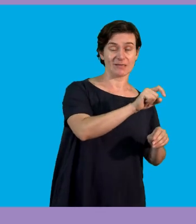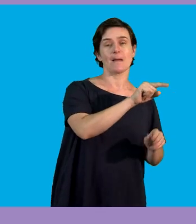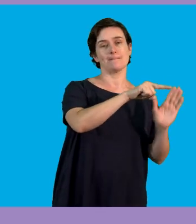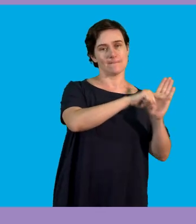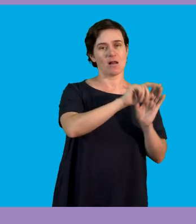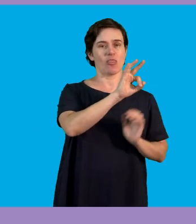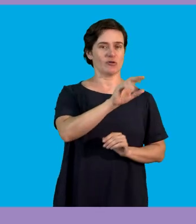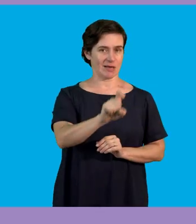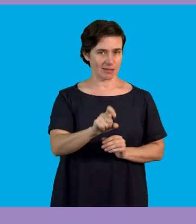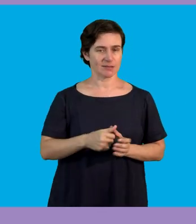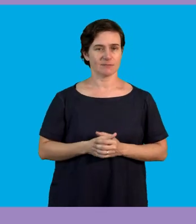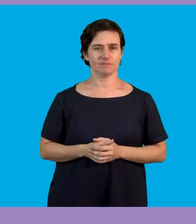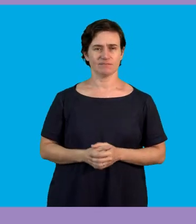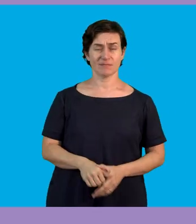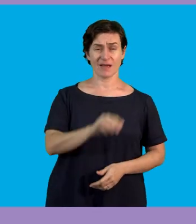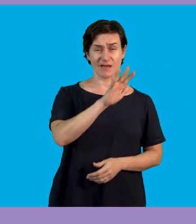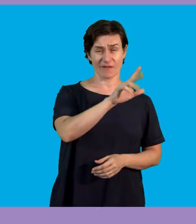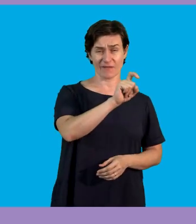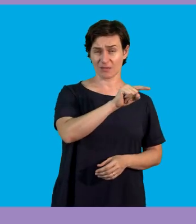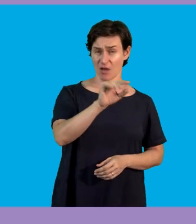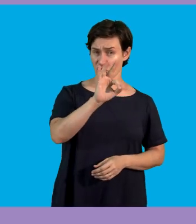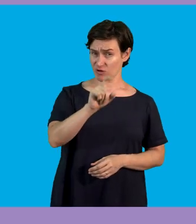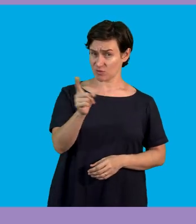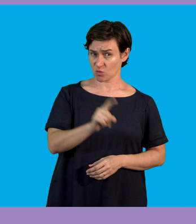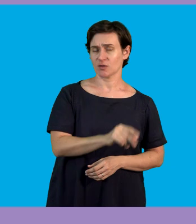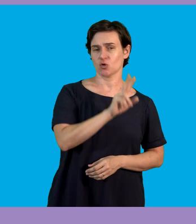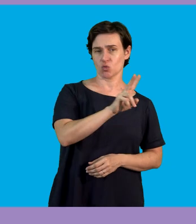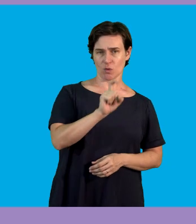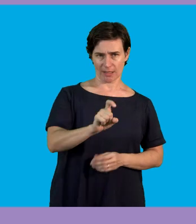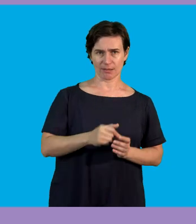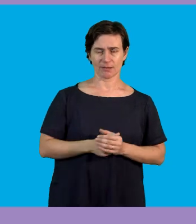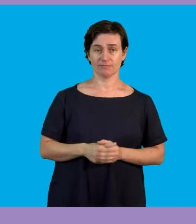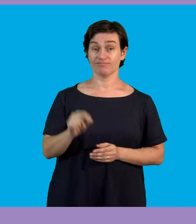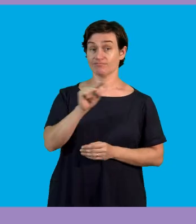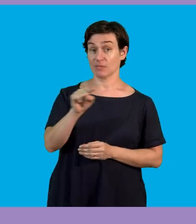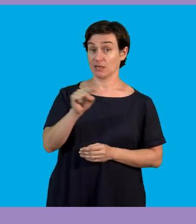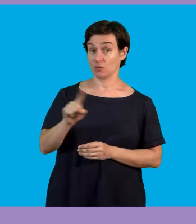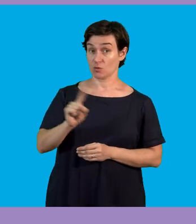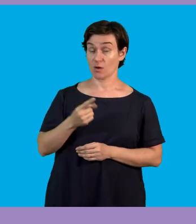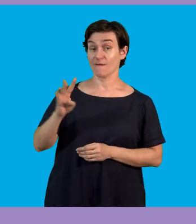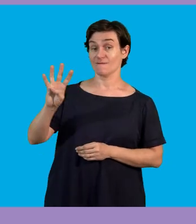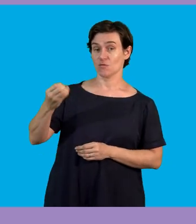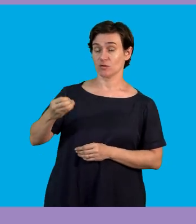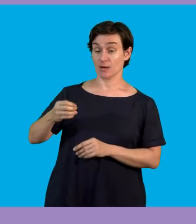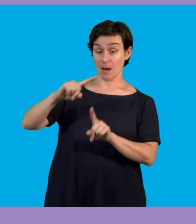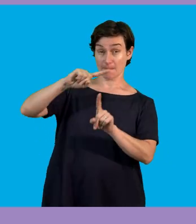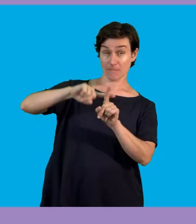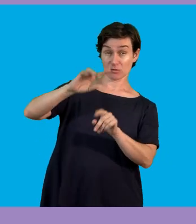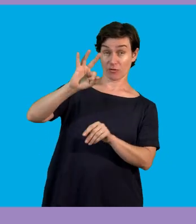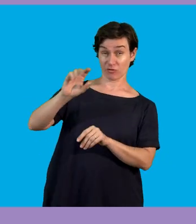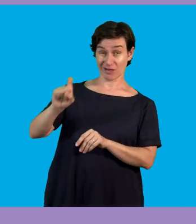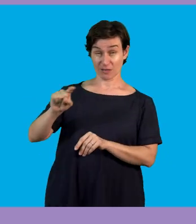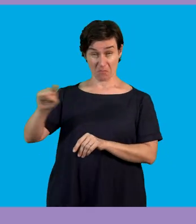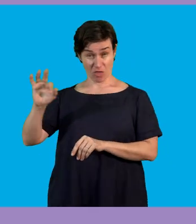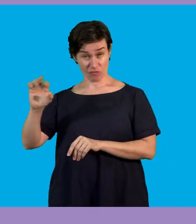3x. And 5x minus 3x gives us 2x. And 3x